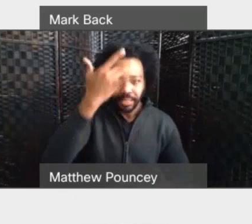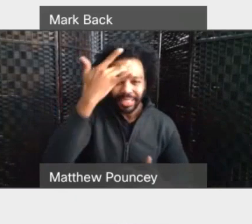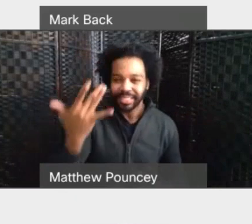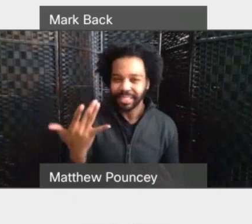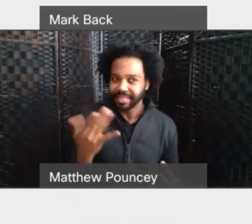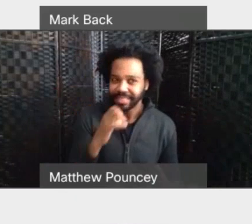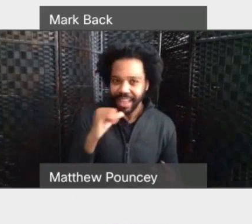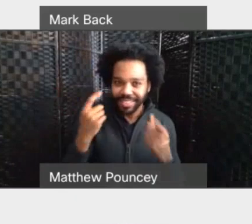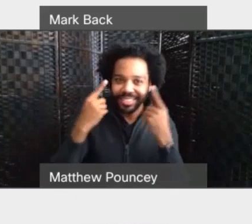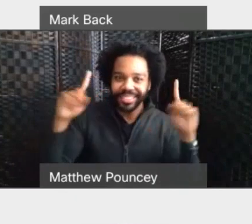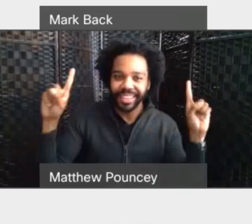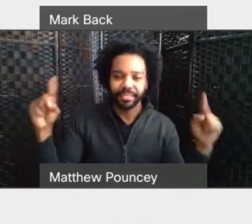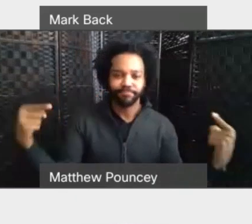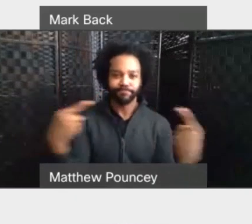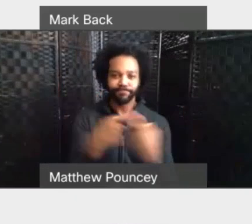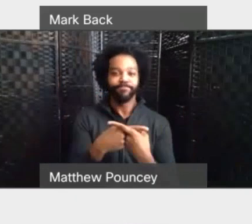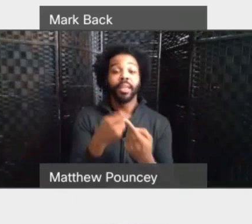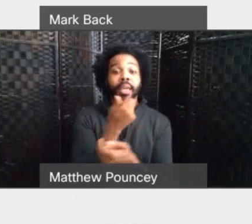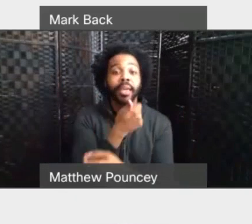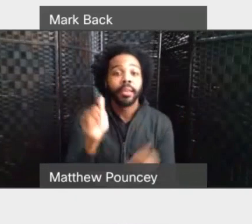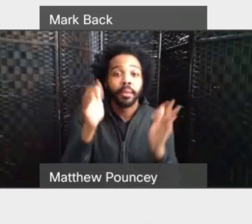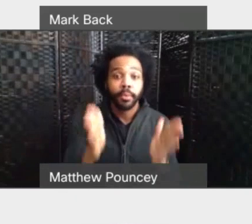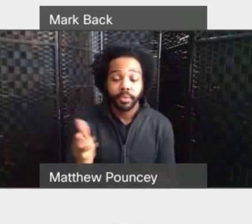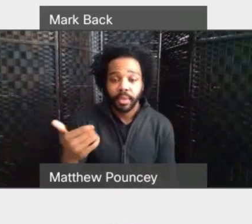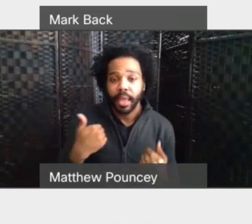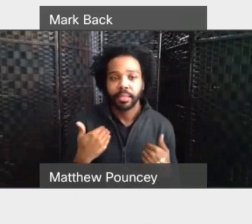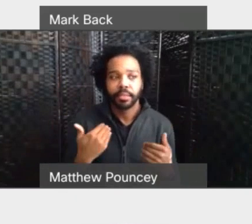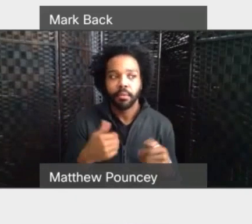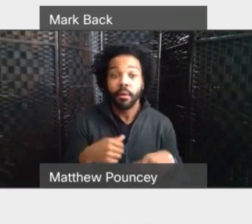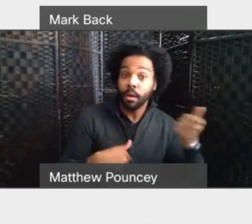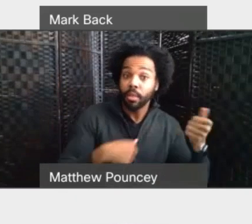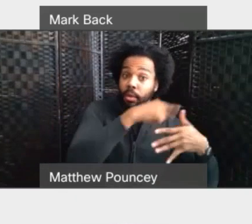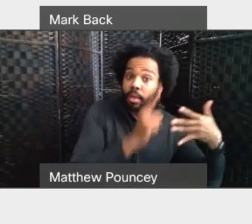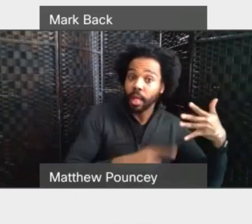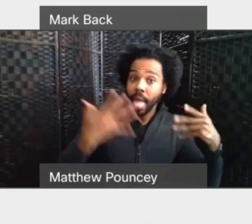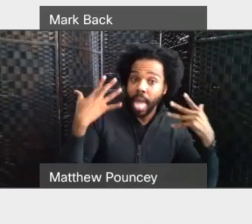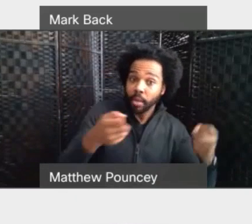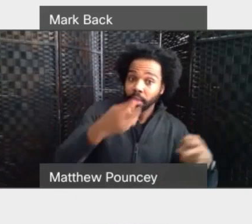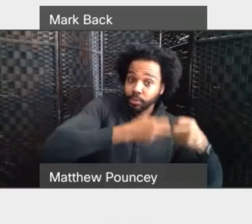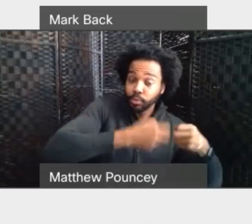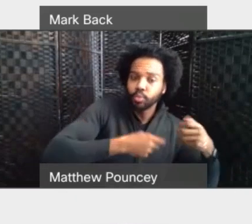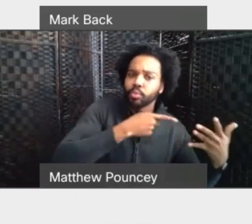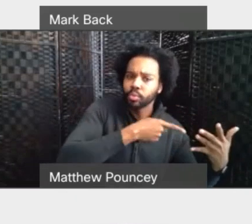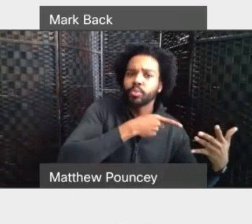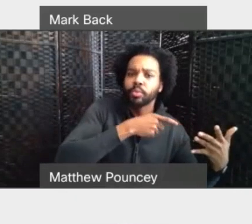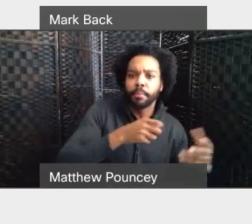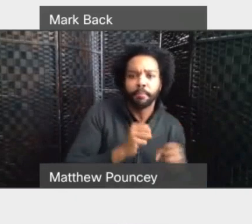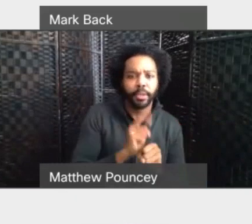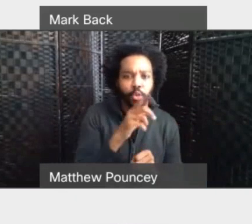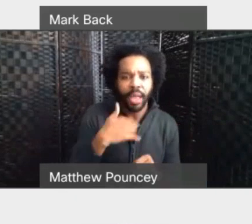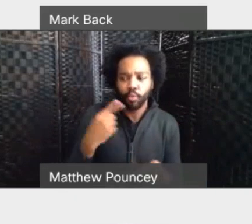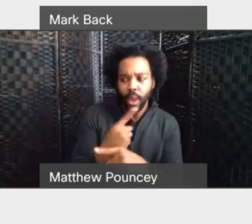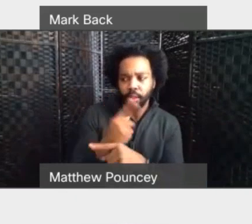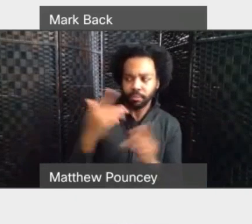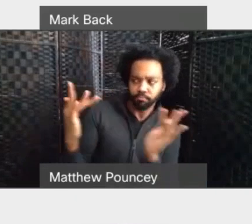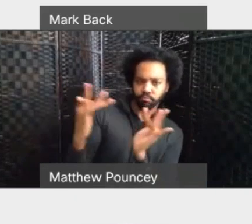Anyone that has any underlying health condition needs to make sure that they're in regular consultation with that healthcare